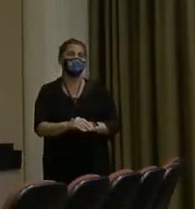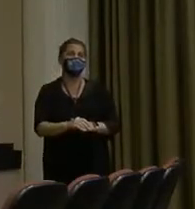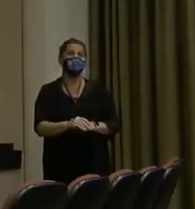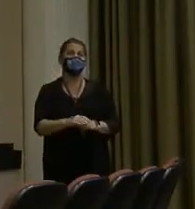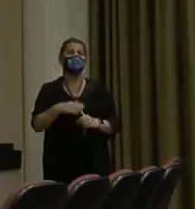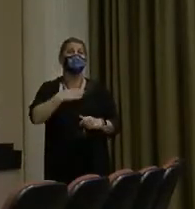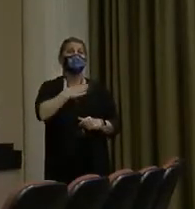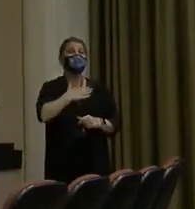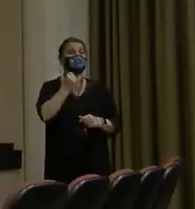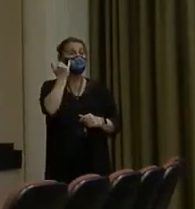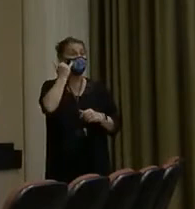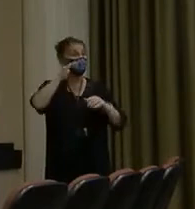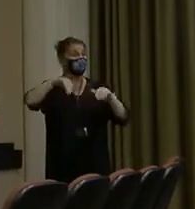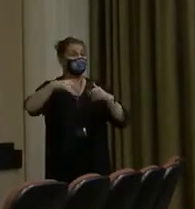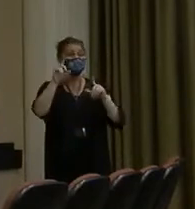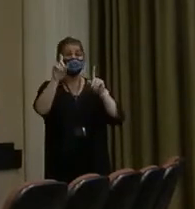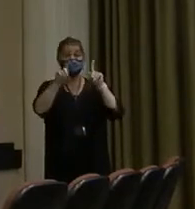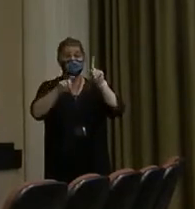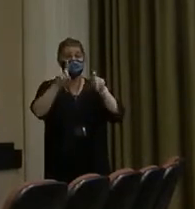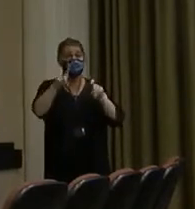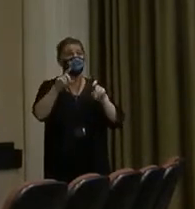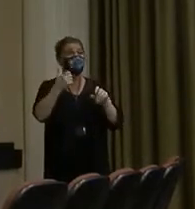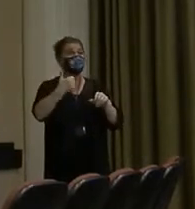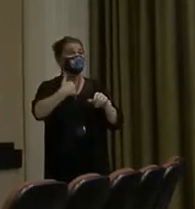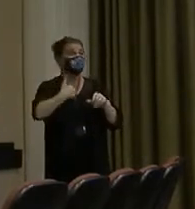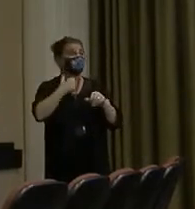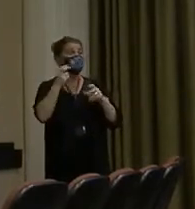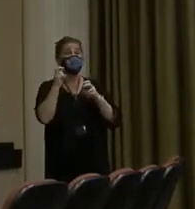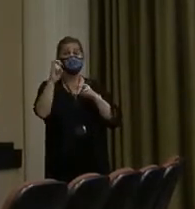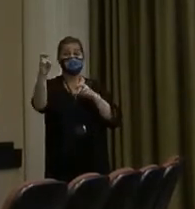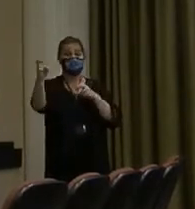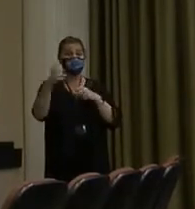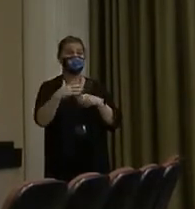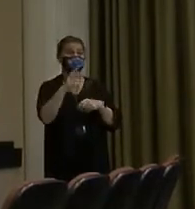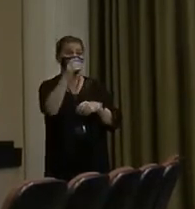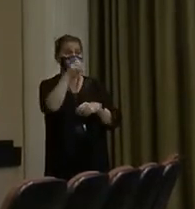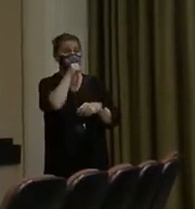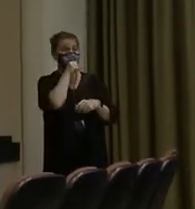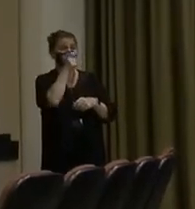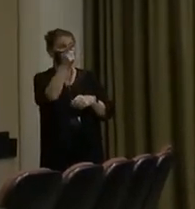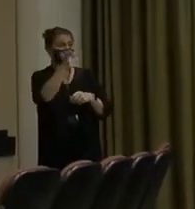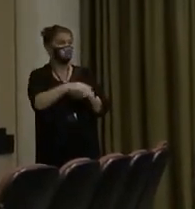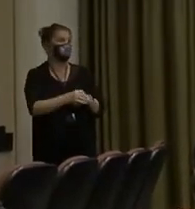So please, if you have any questions for ourselves or the panelists, the mic is there.